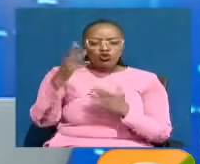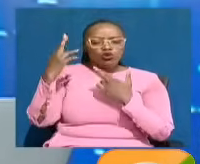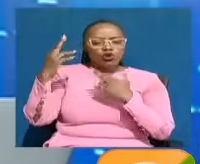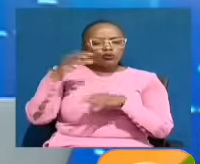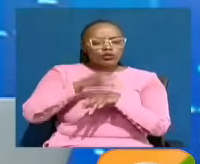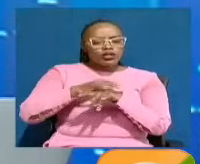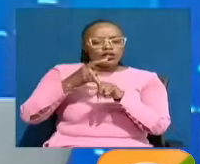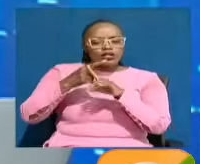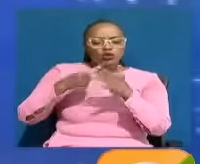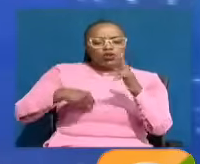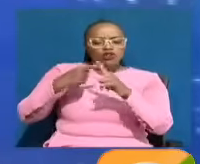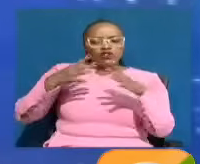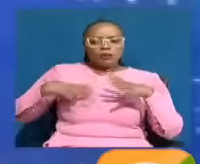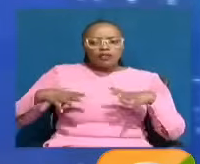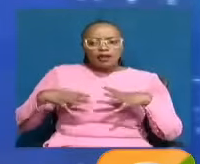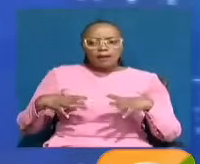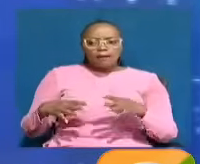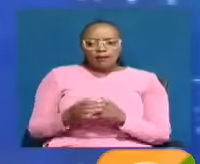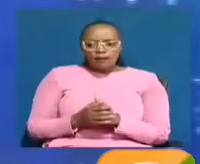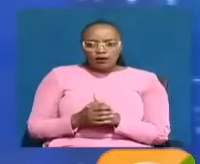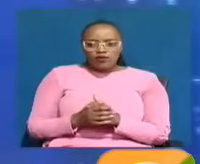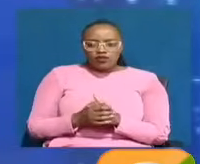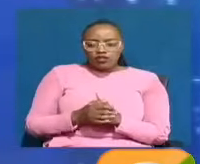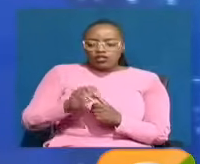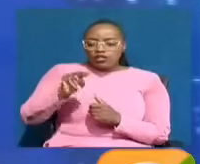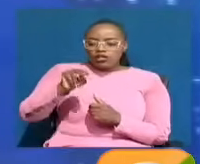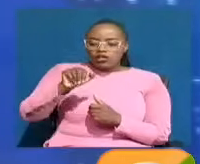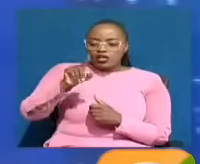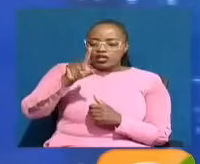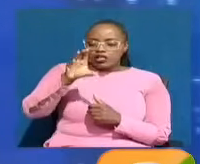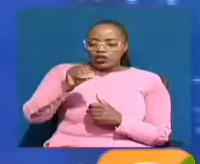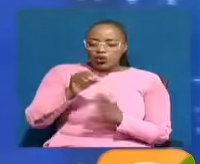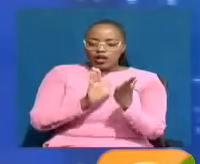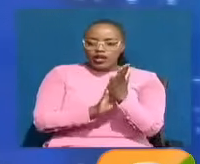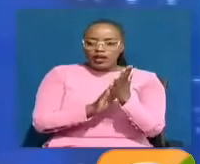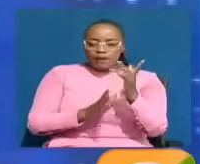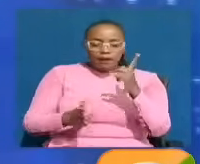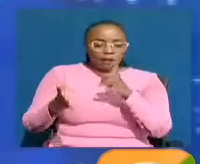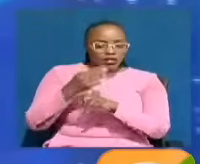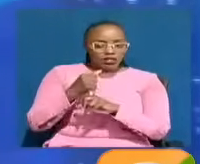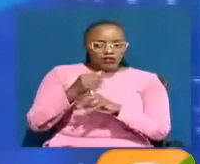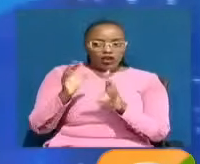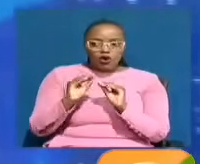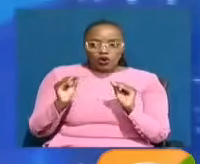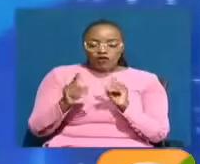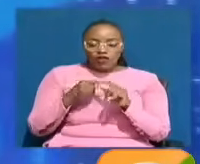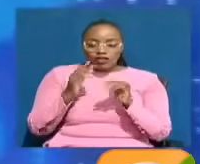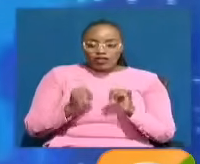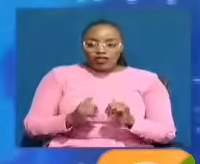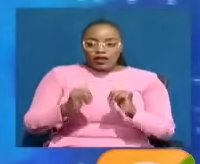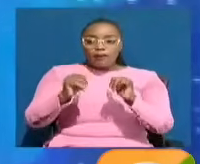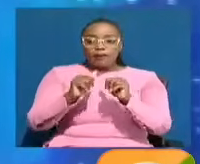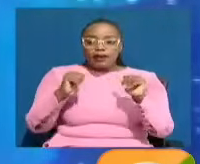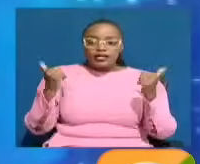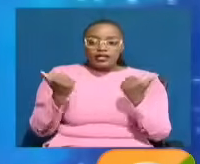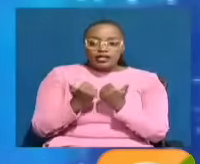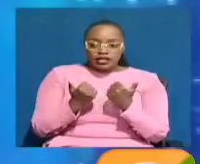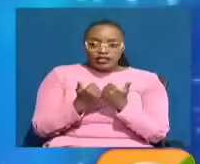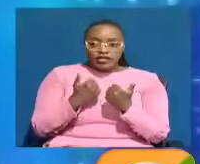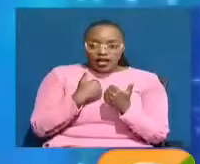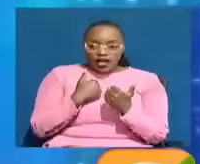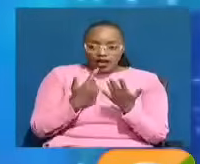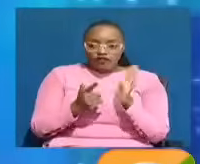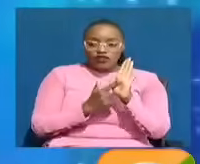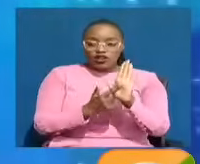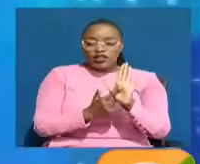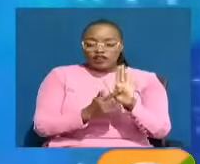get from the people? We hope to get a sense of whether the NADCO recommendations have been achieved in the long run. And the implementing agencies are well known. For example, it